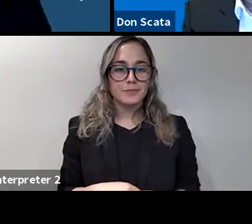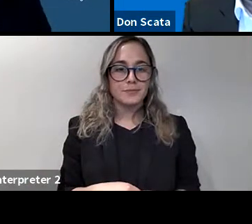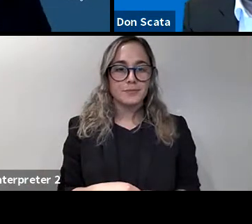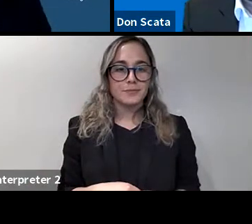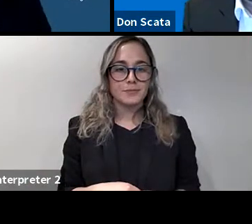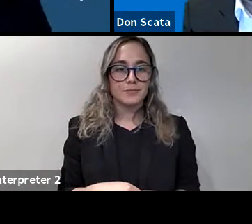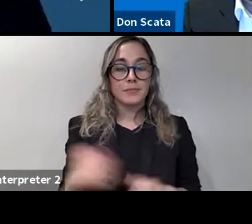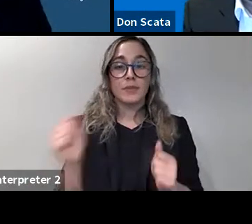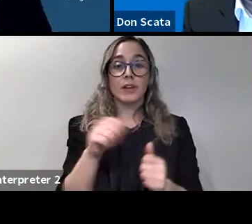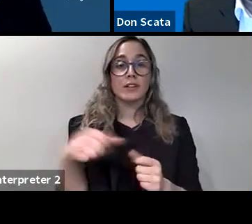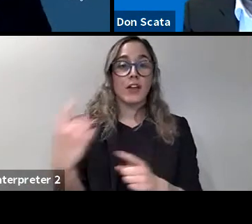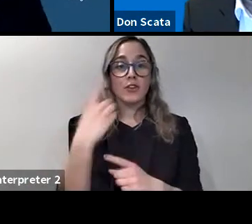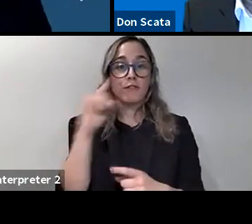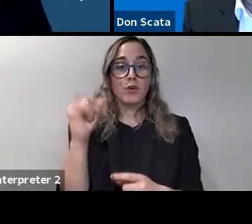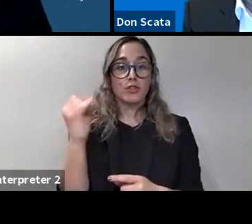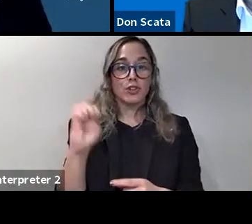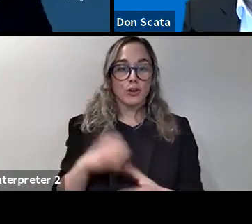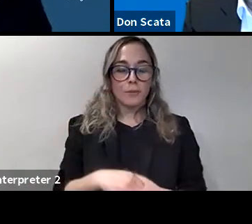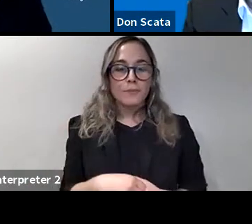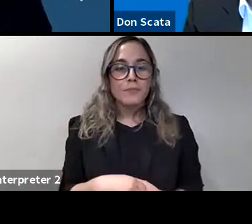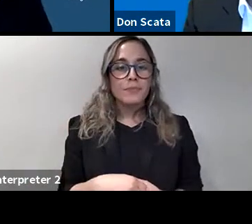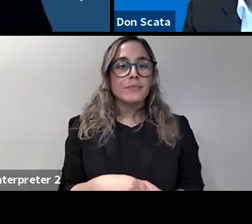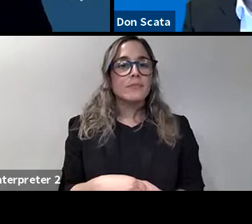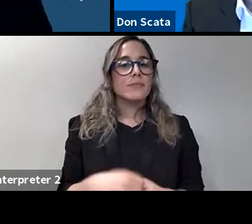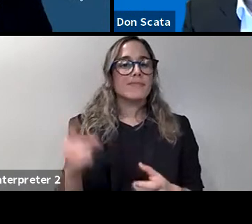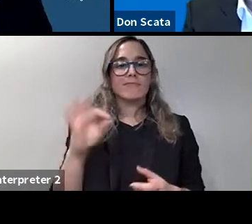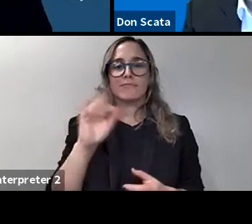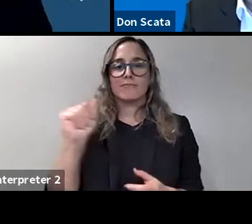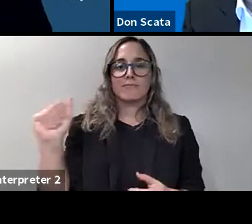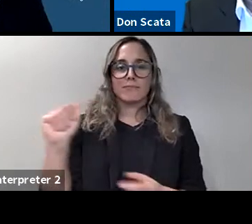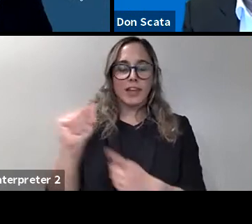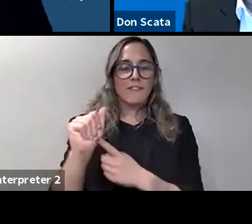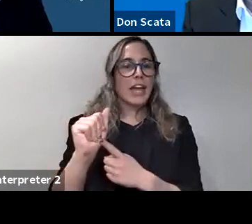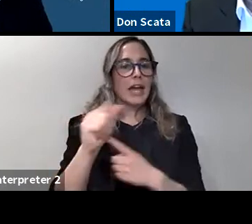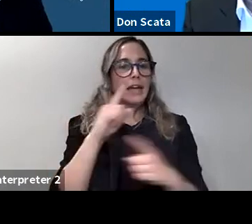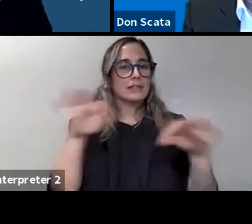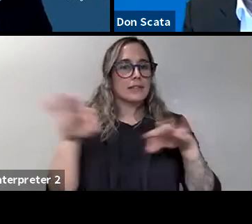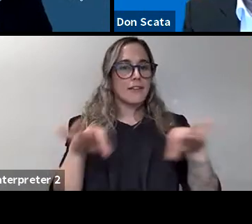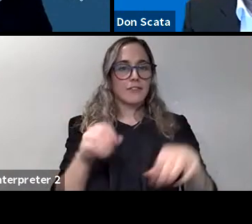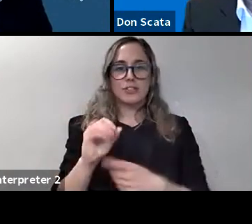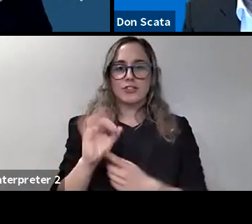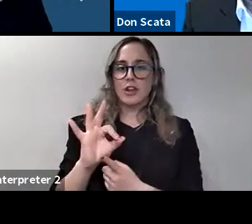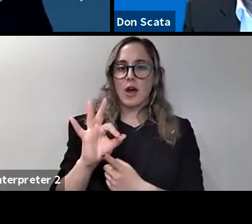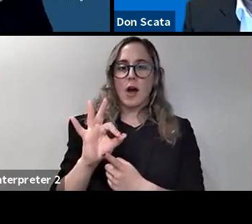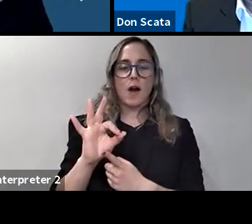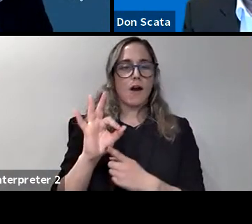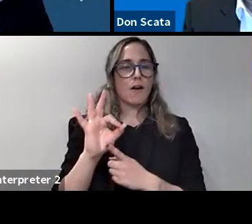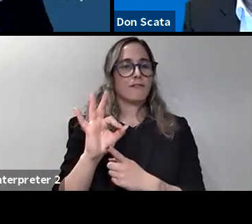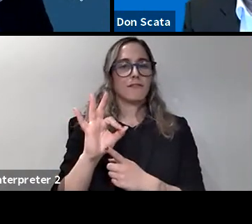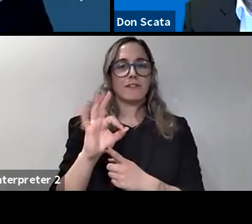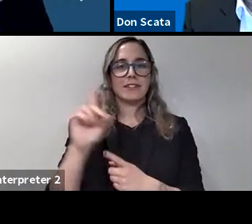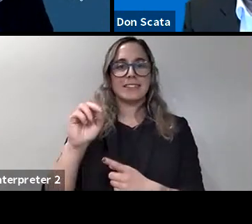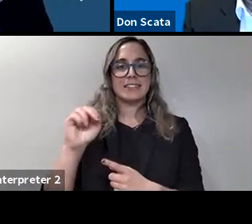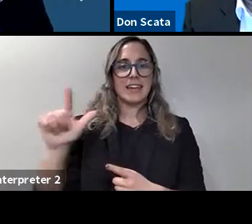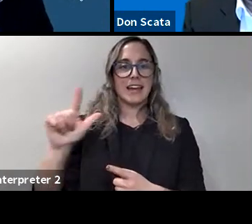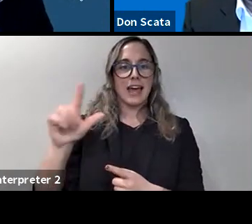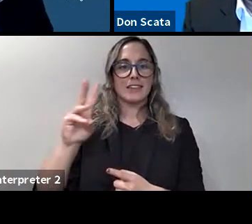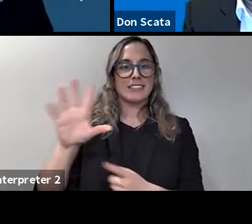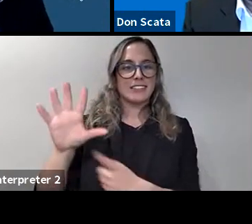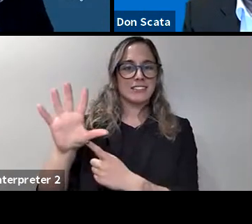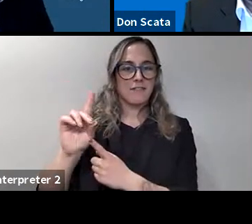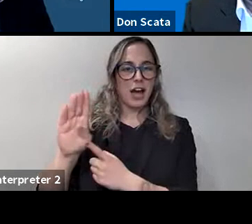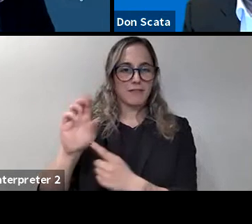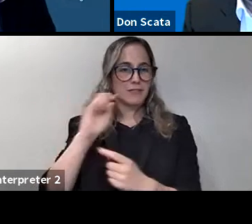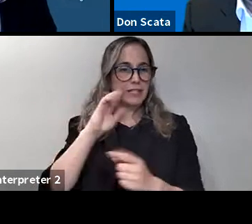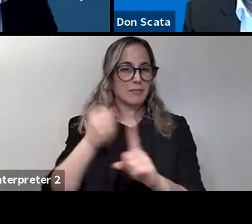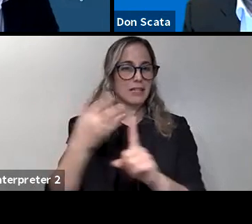Okay. Another one for you, Joe. What is the FAA's definition of DNL 65 dB?